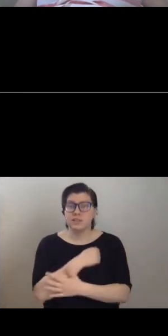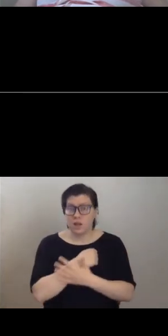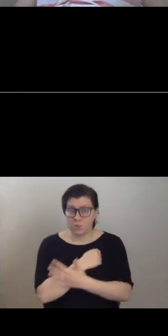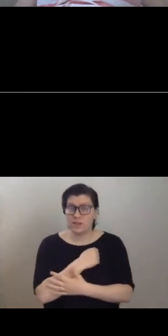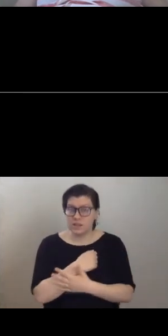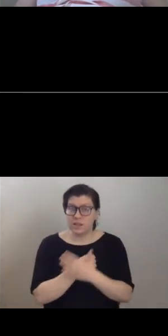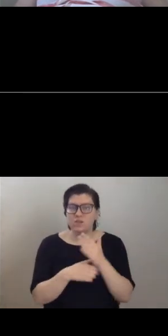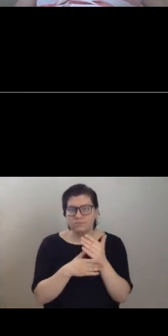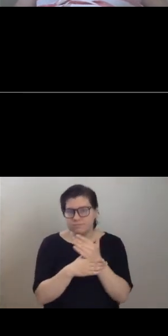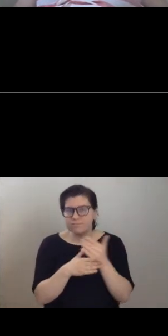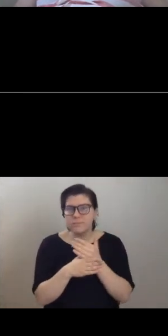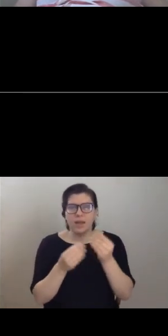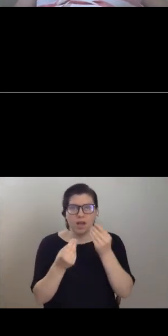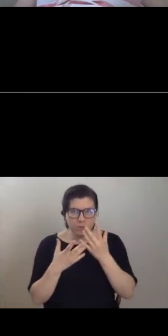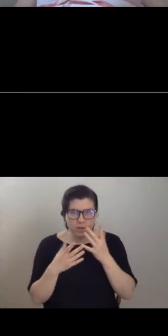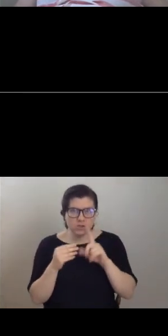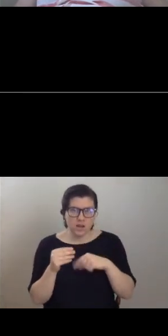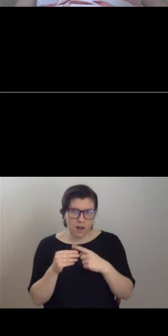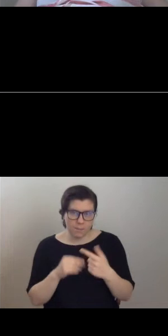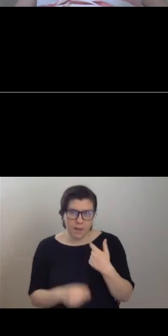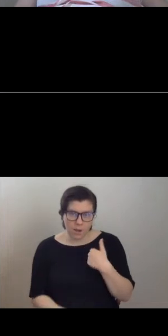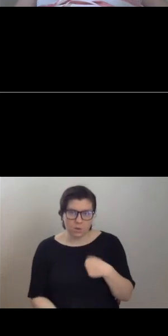information about us.